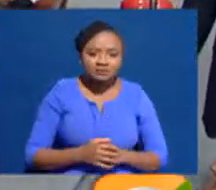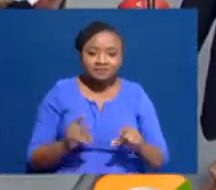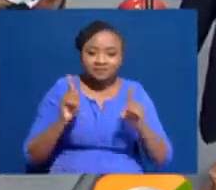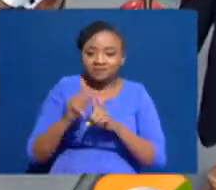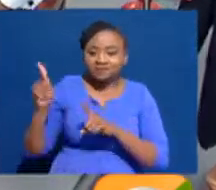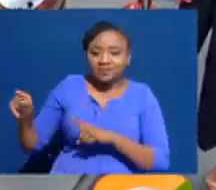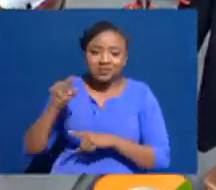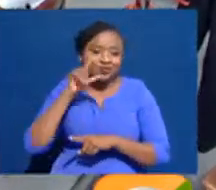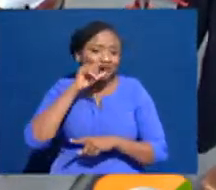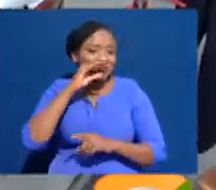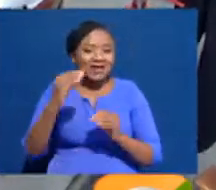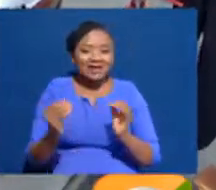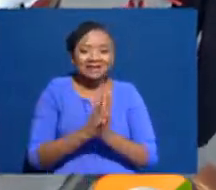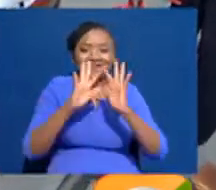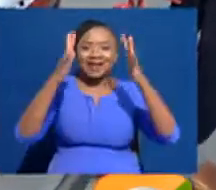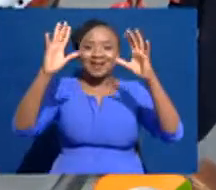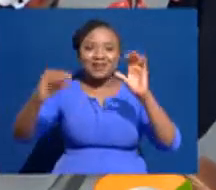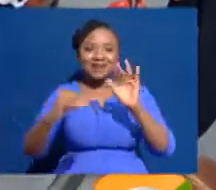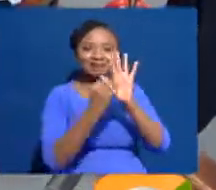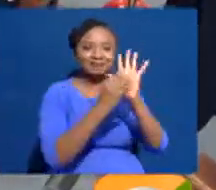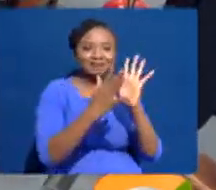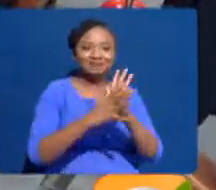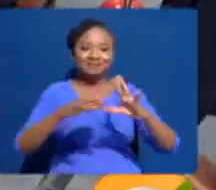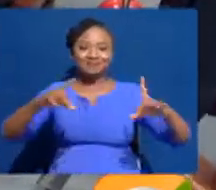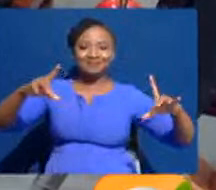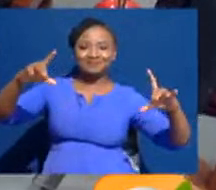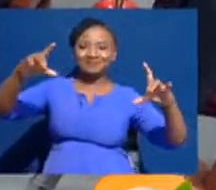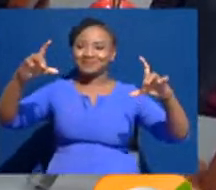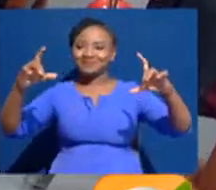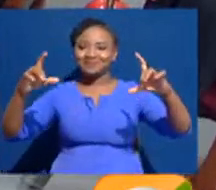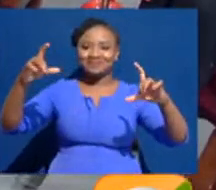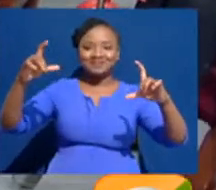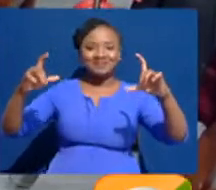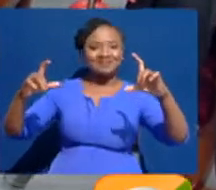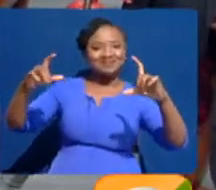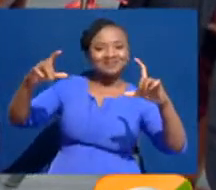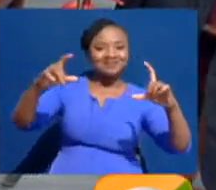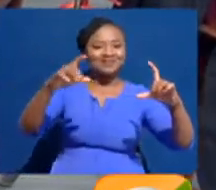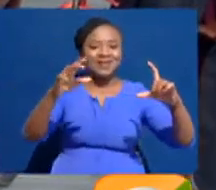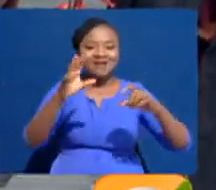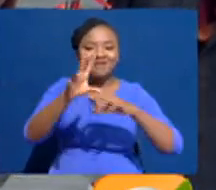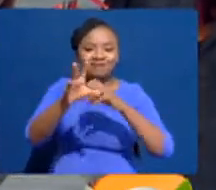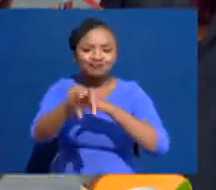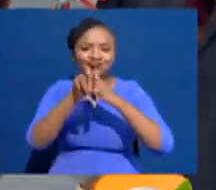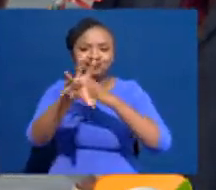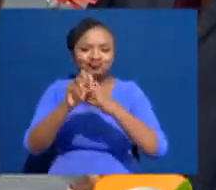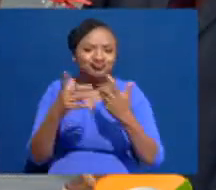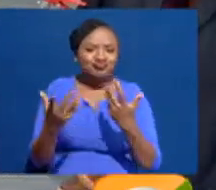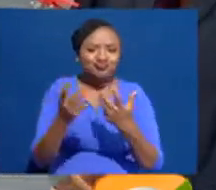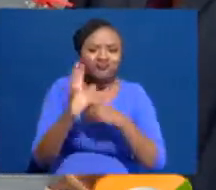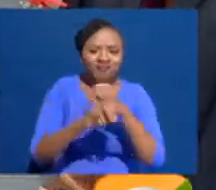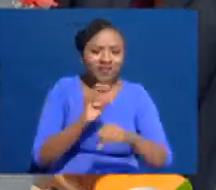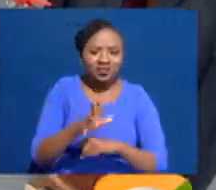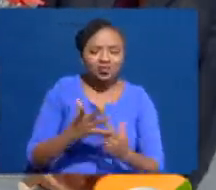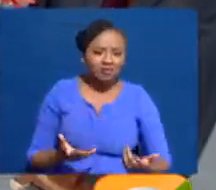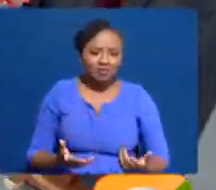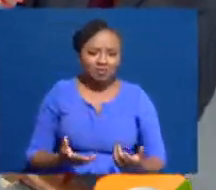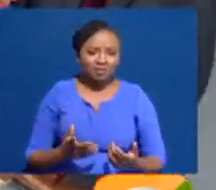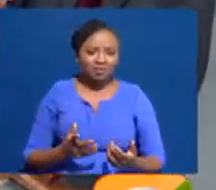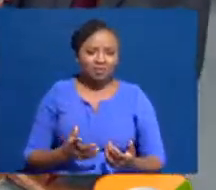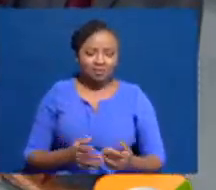graves of his people who are waiting for economic liberation. Okay. And